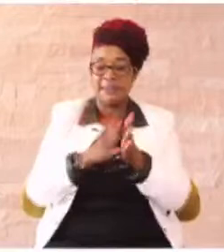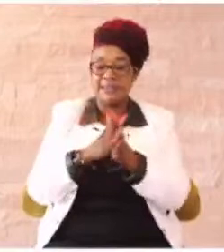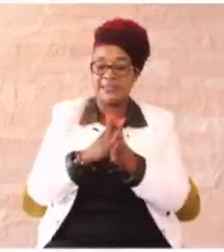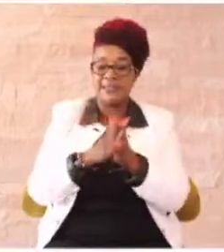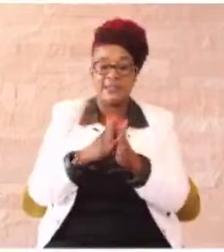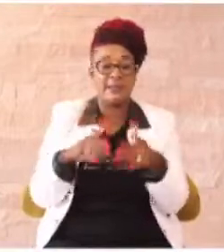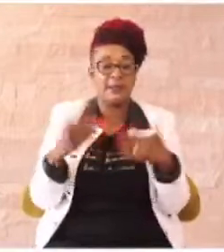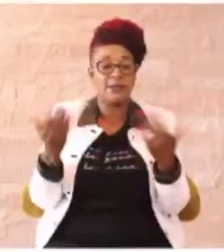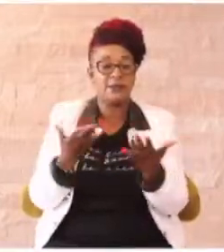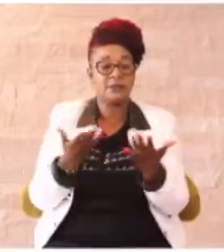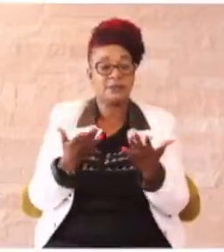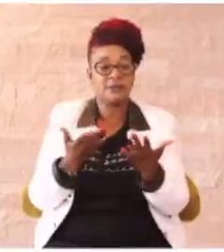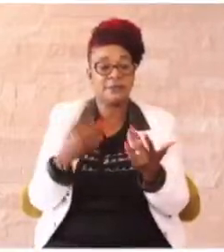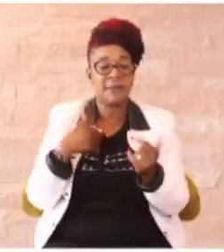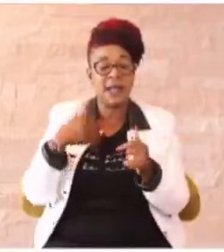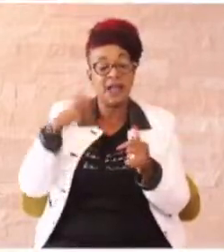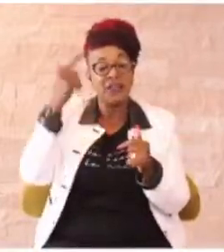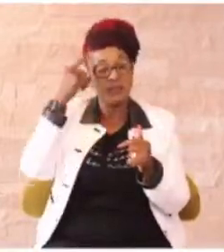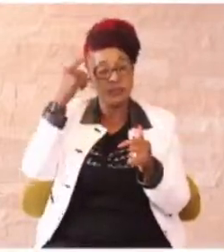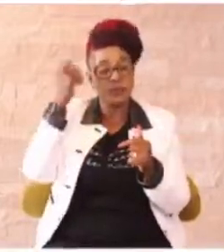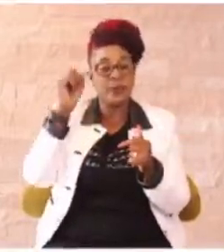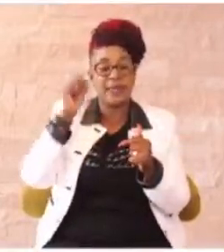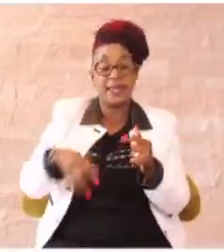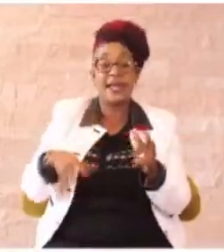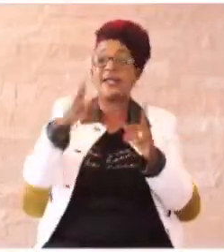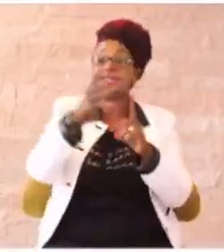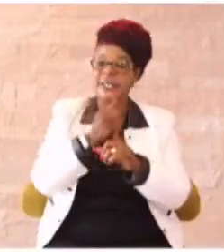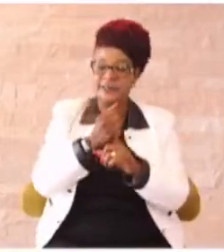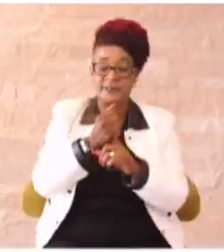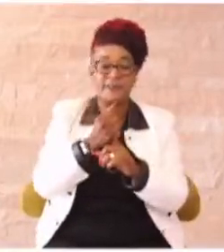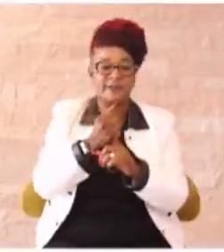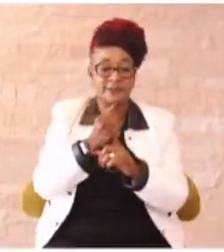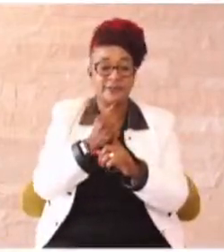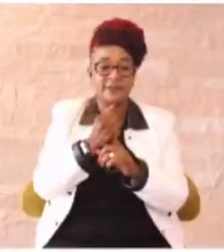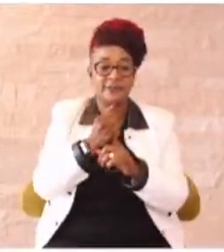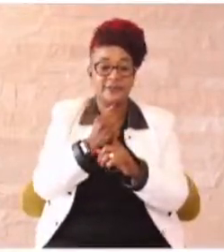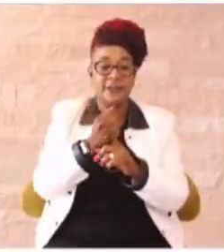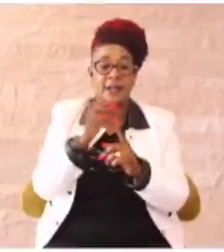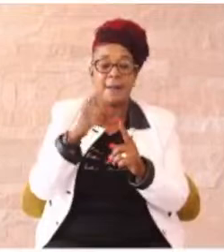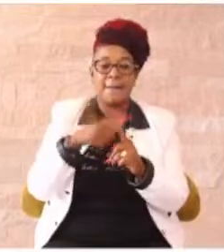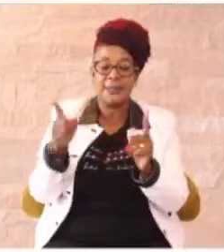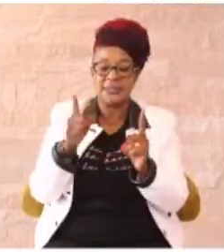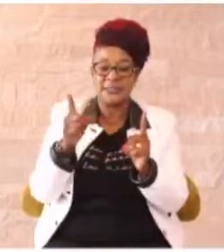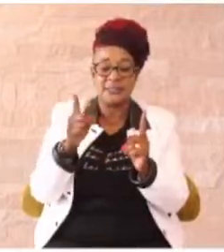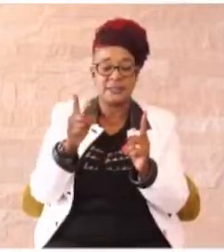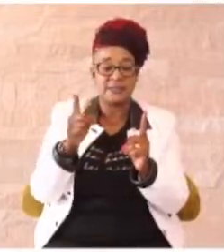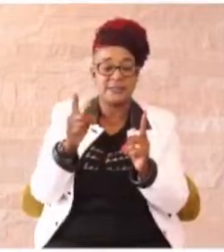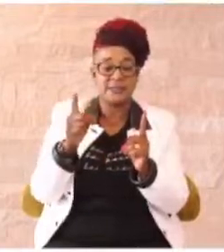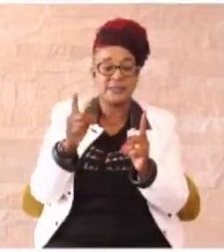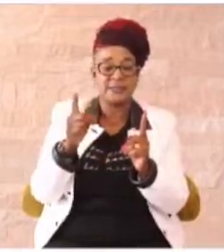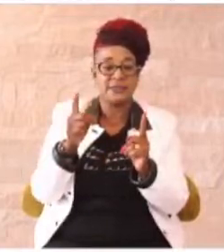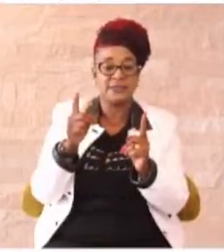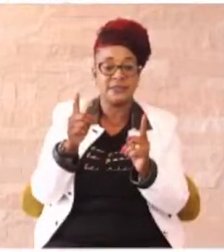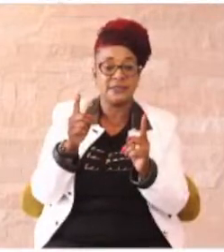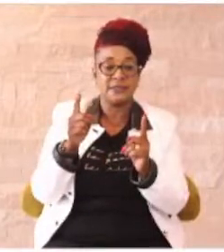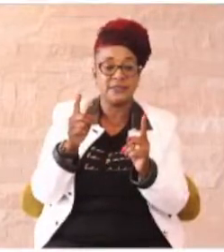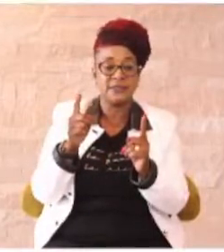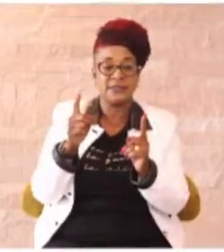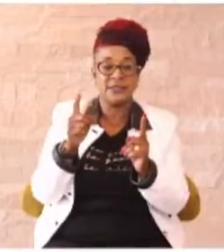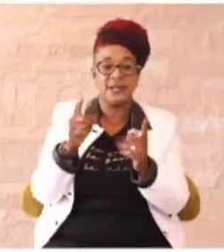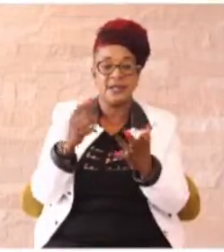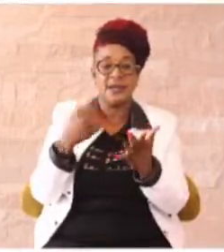is, I thought we can achieve it earlier, but statistically that showed to